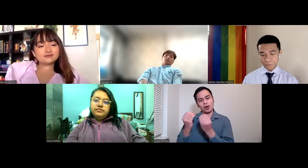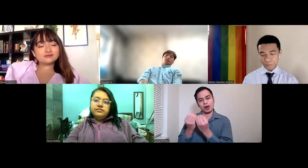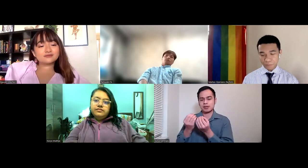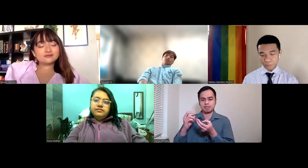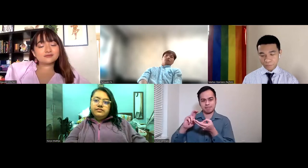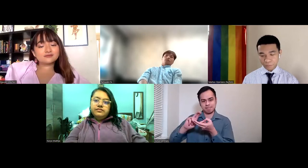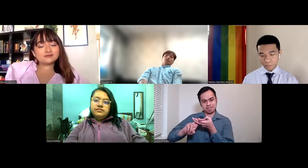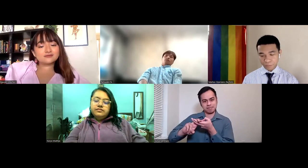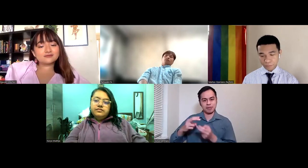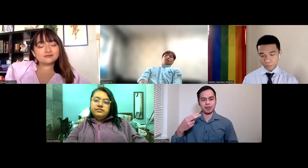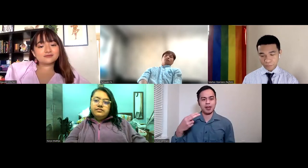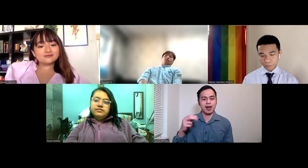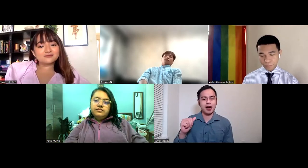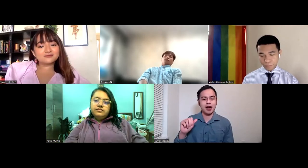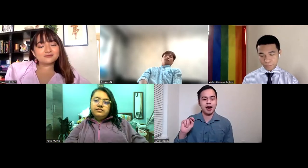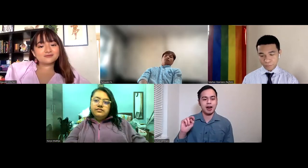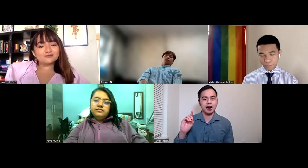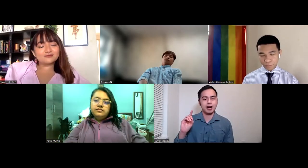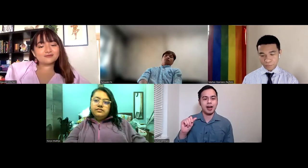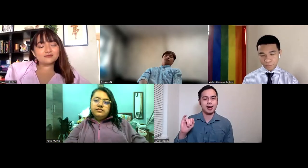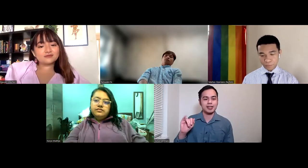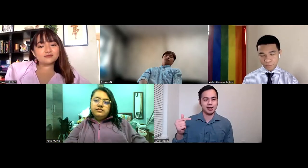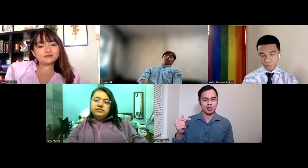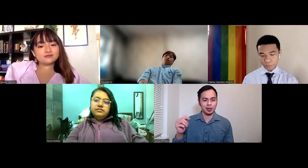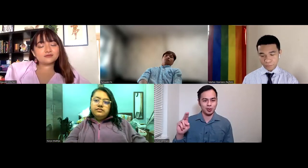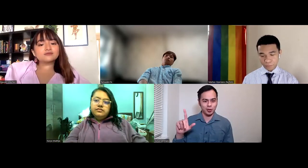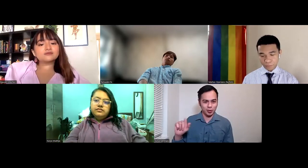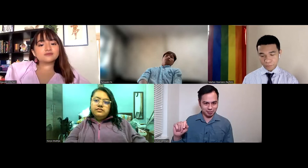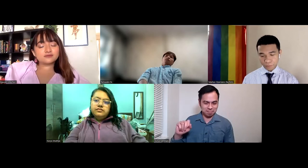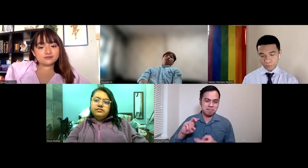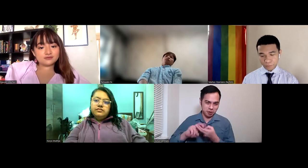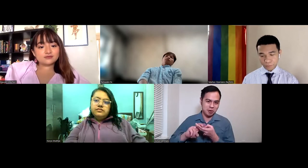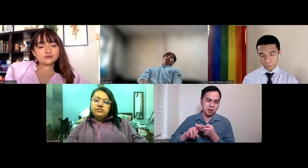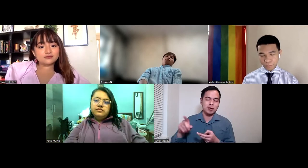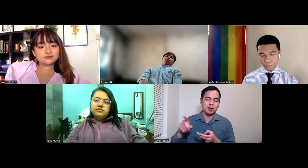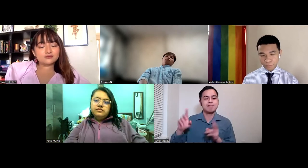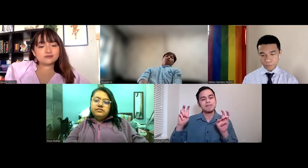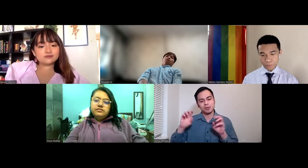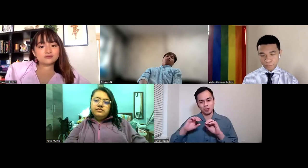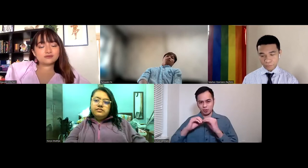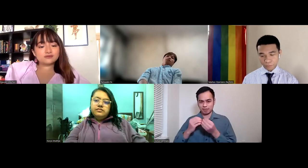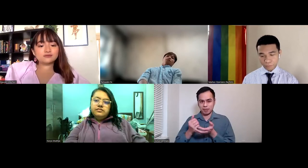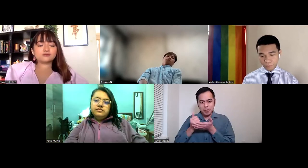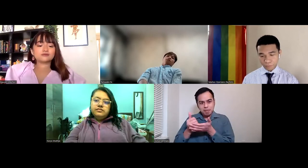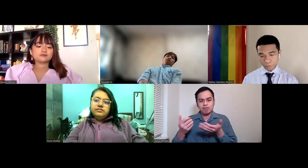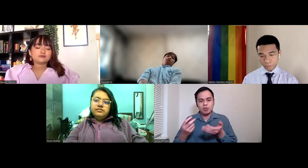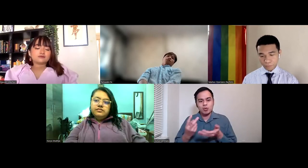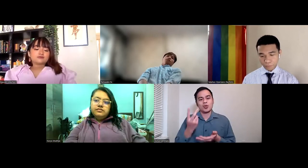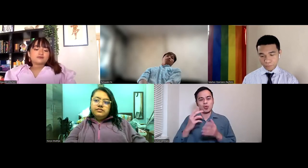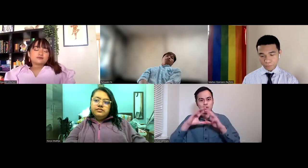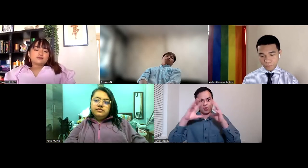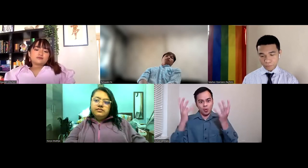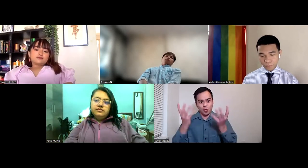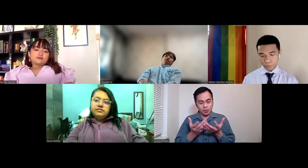the same time, I've set up an organization that's a sign name. It's called Handai Tuli. Handai Tuli means literally friends of the deaf